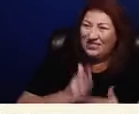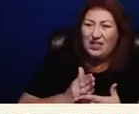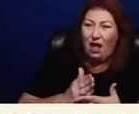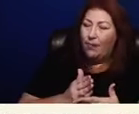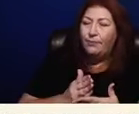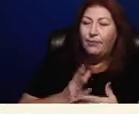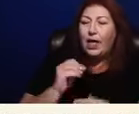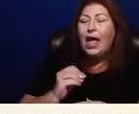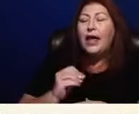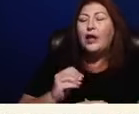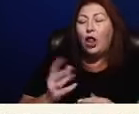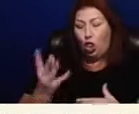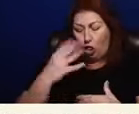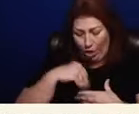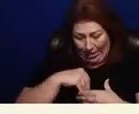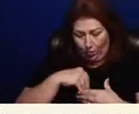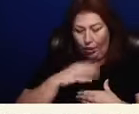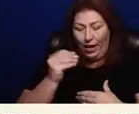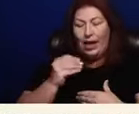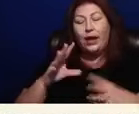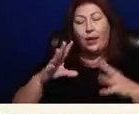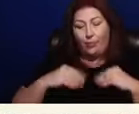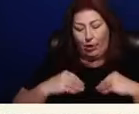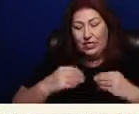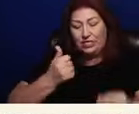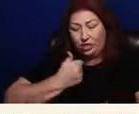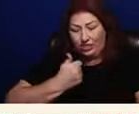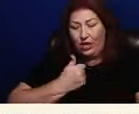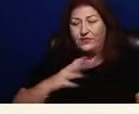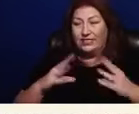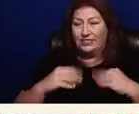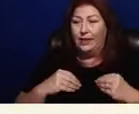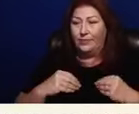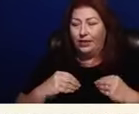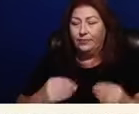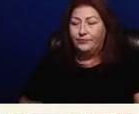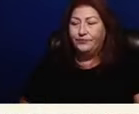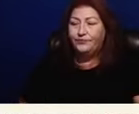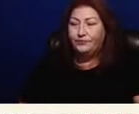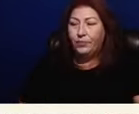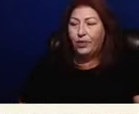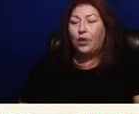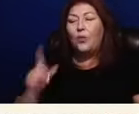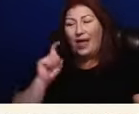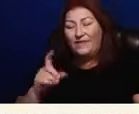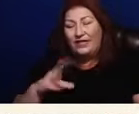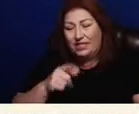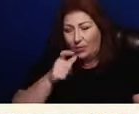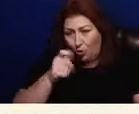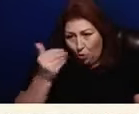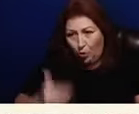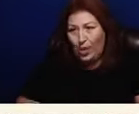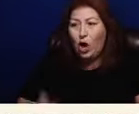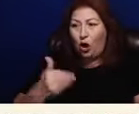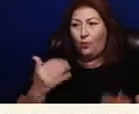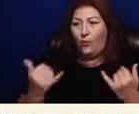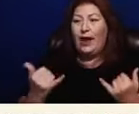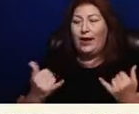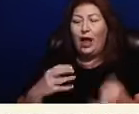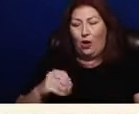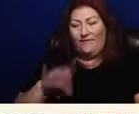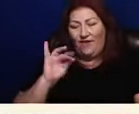look inward and we've got to embrace ourselves and accept ourselves. We've got to accept who we are right now and find